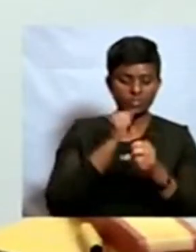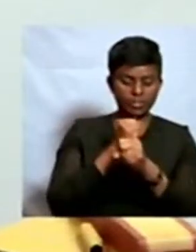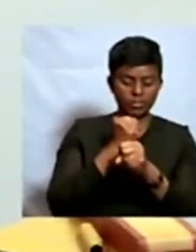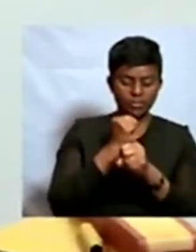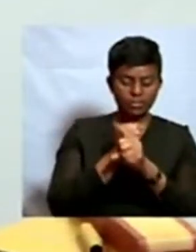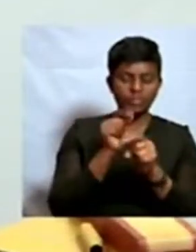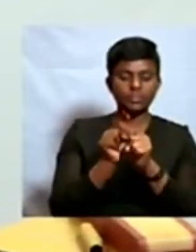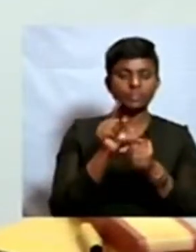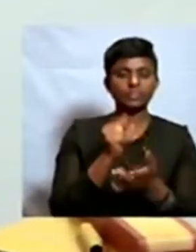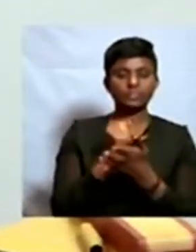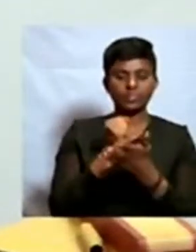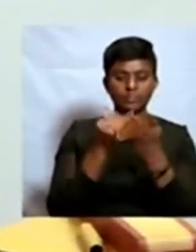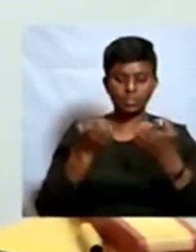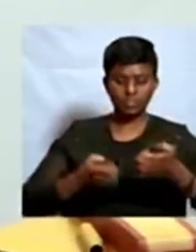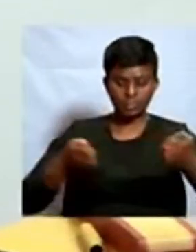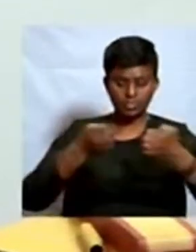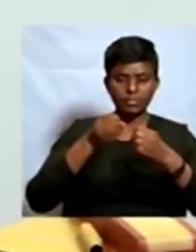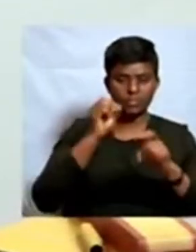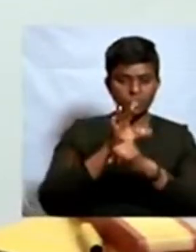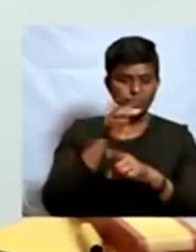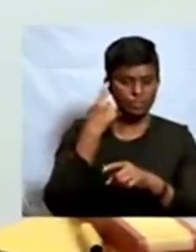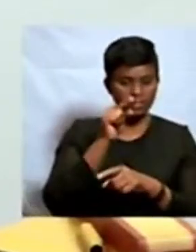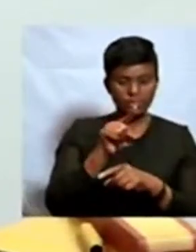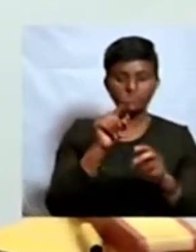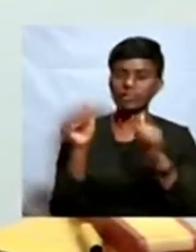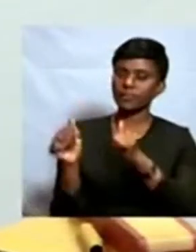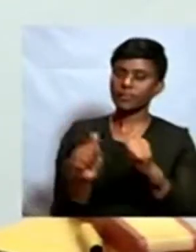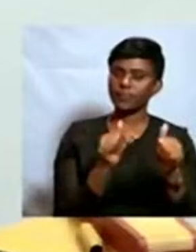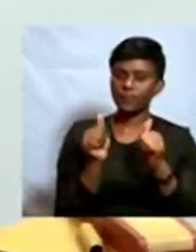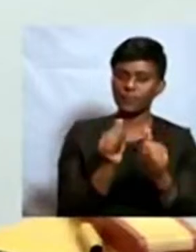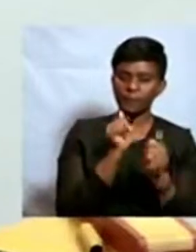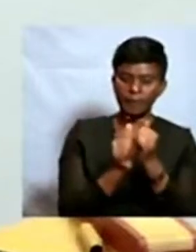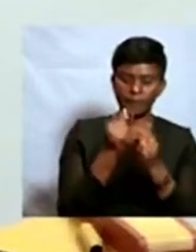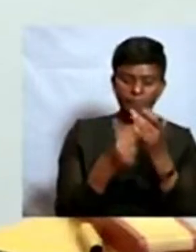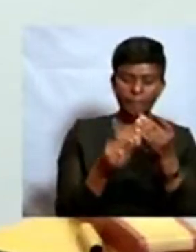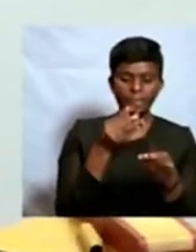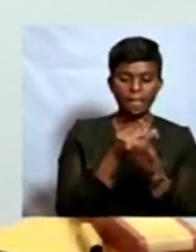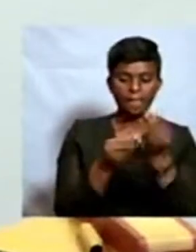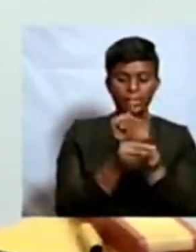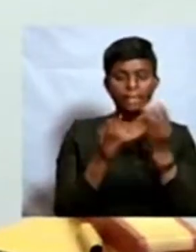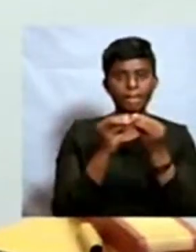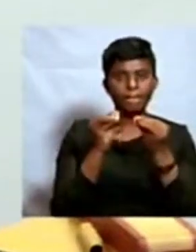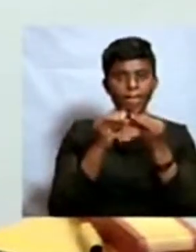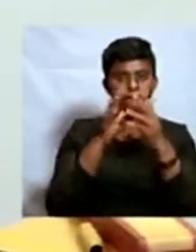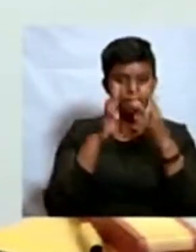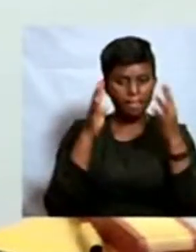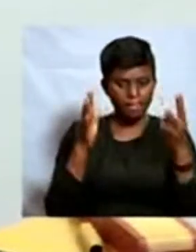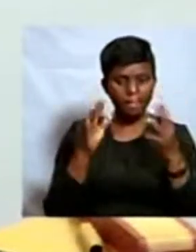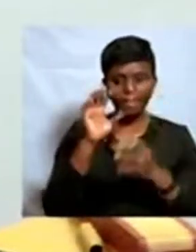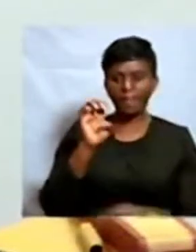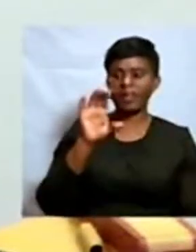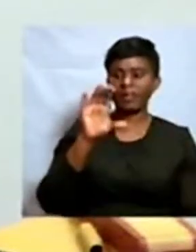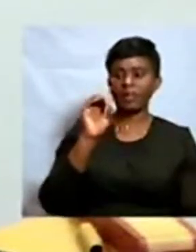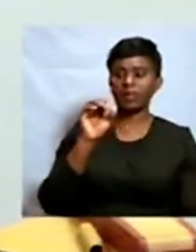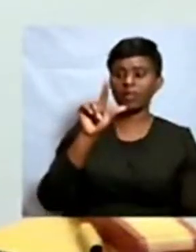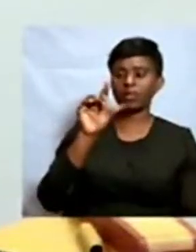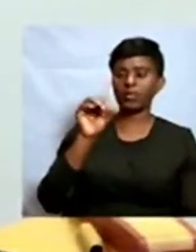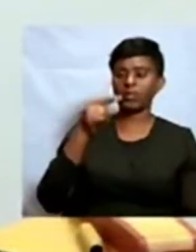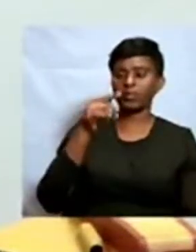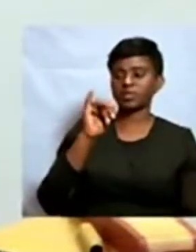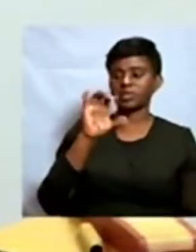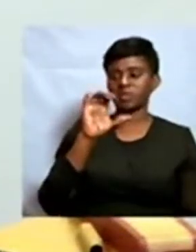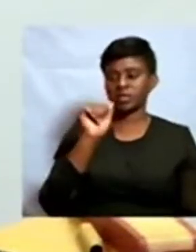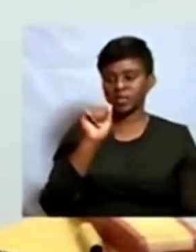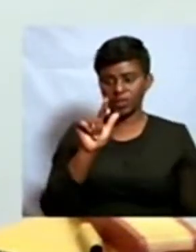minimize environmental impact of the aviation activities, thus contributing to a broader ecological conservation